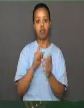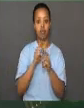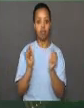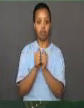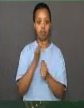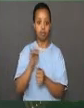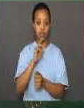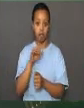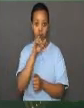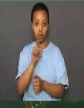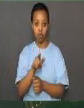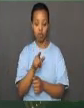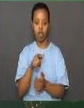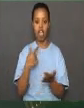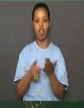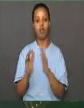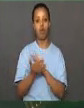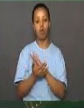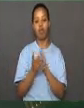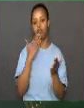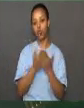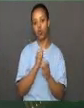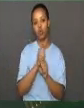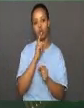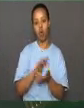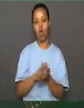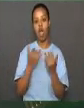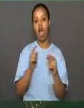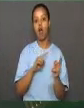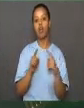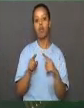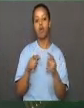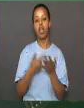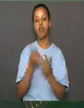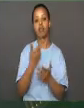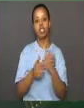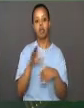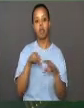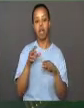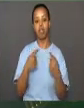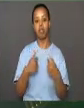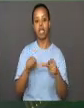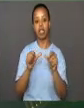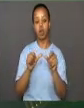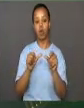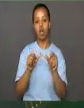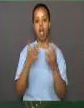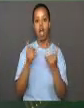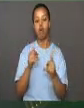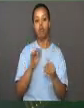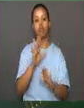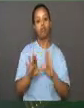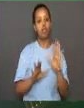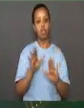If so, great work. Let us continue by discussing the rest of the steps